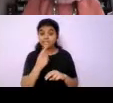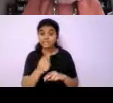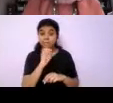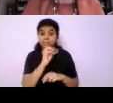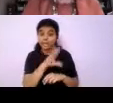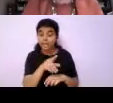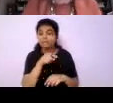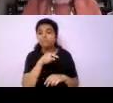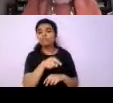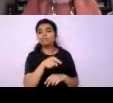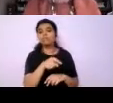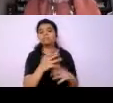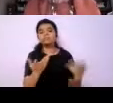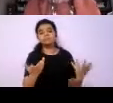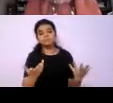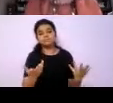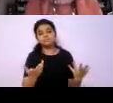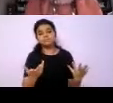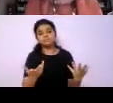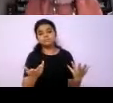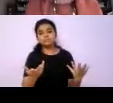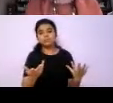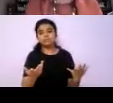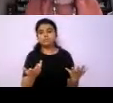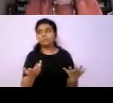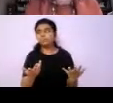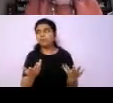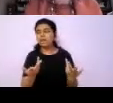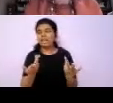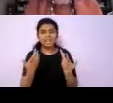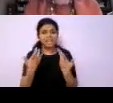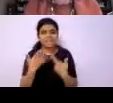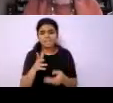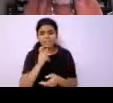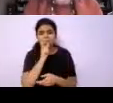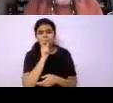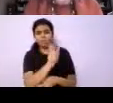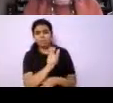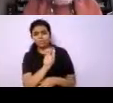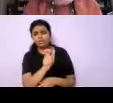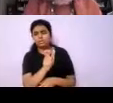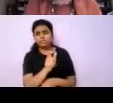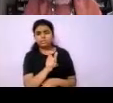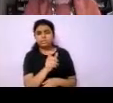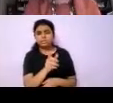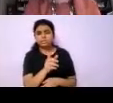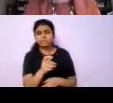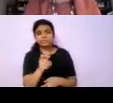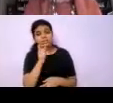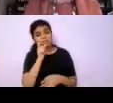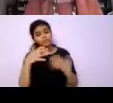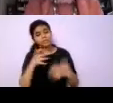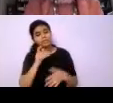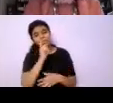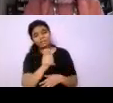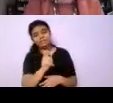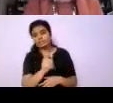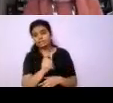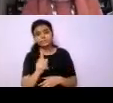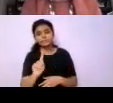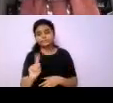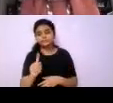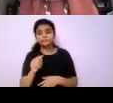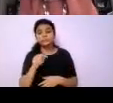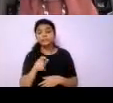revenge, or it may be heedless of the rule of law, but it is not just. For the outcome to